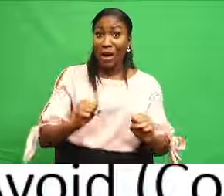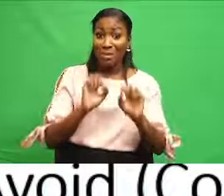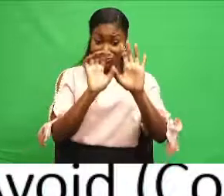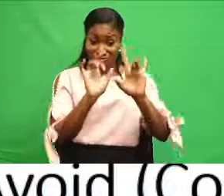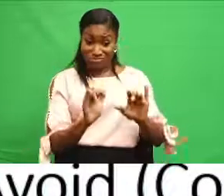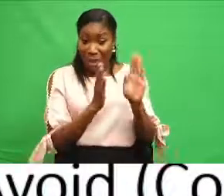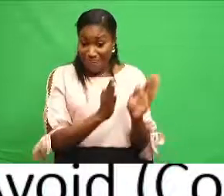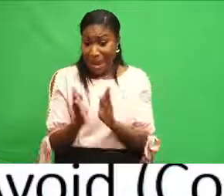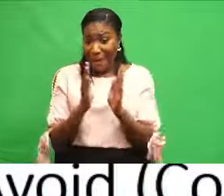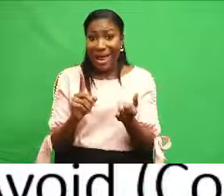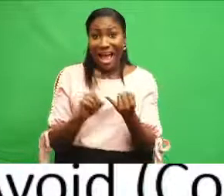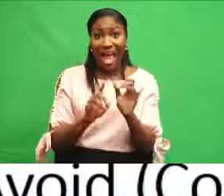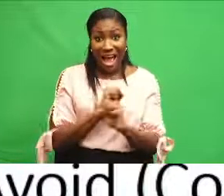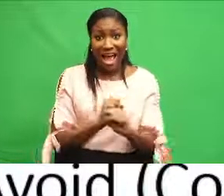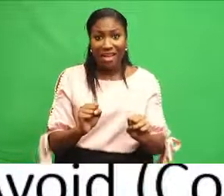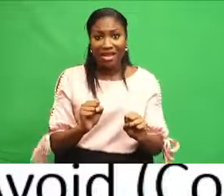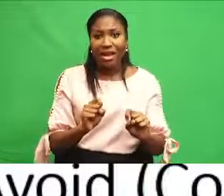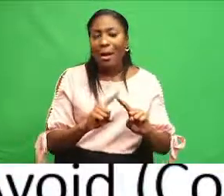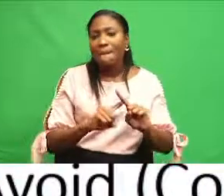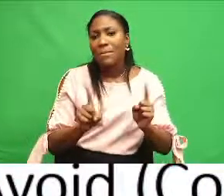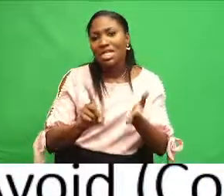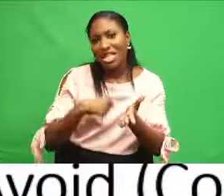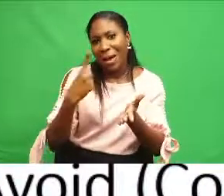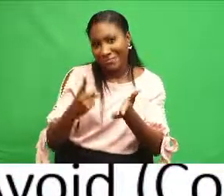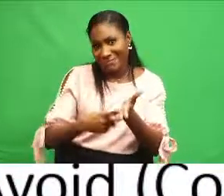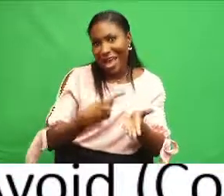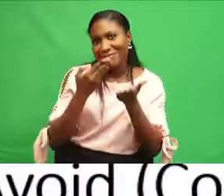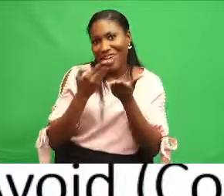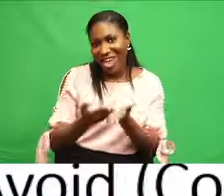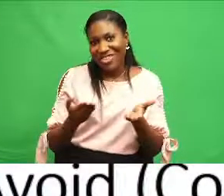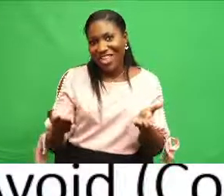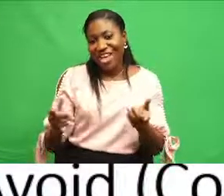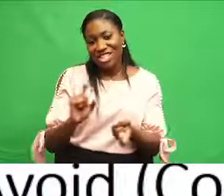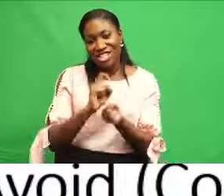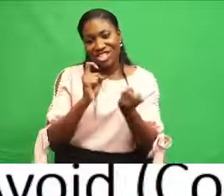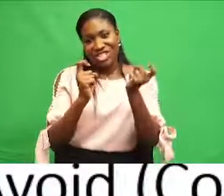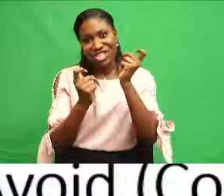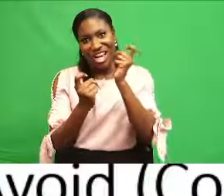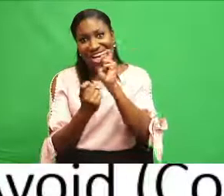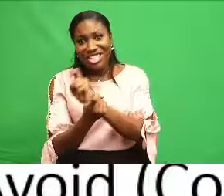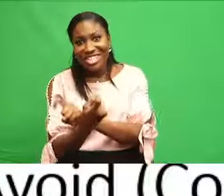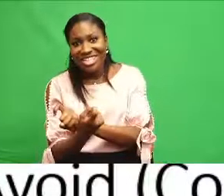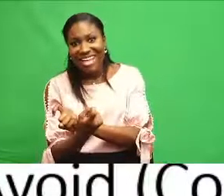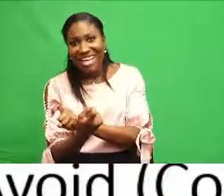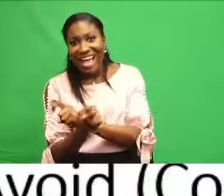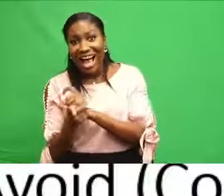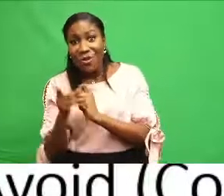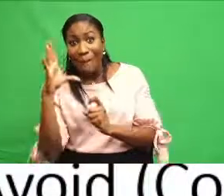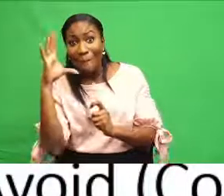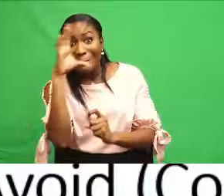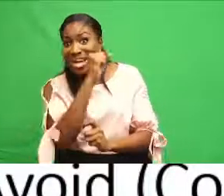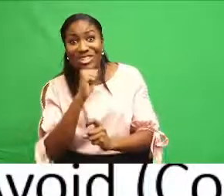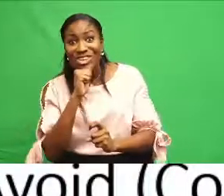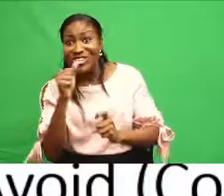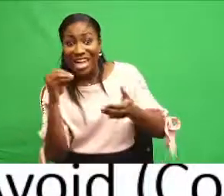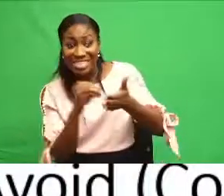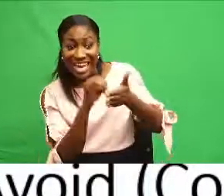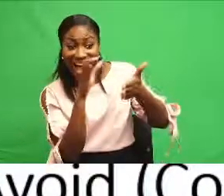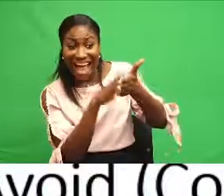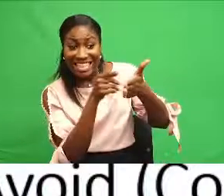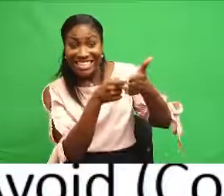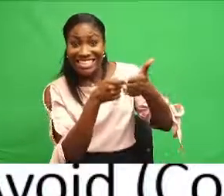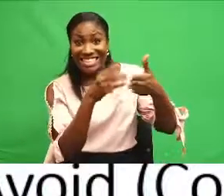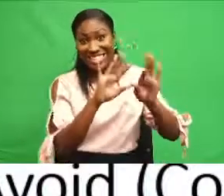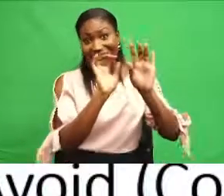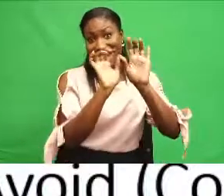with the passage of time, things change, circumstances change, and we don't update that plan. So you want to